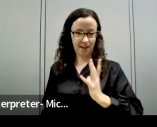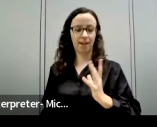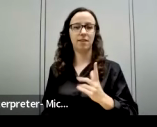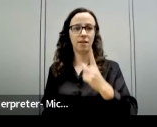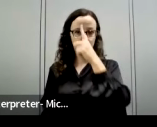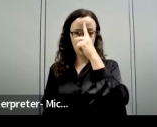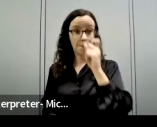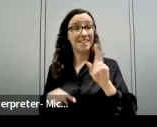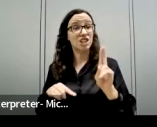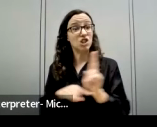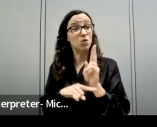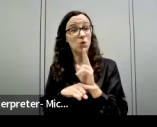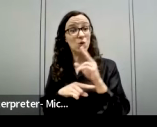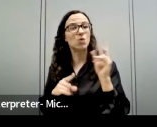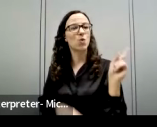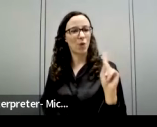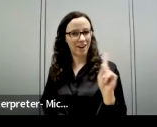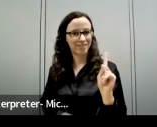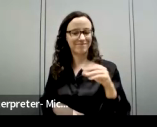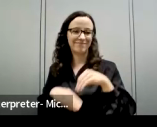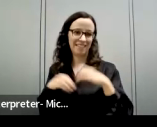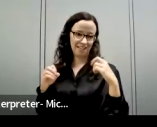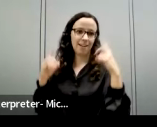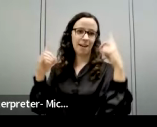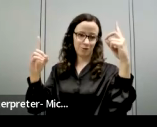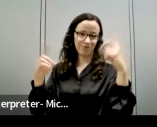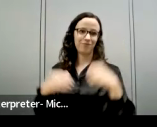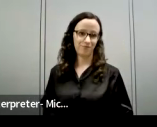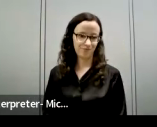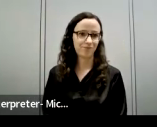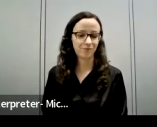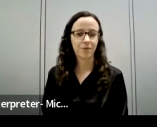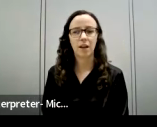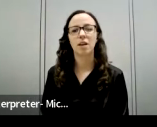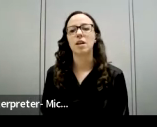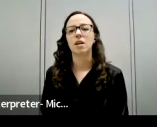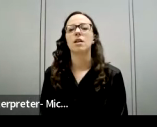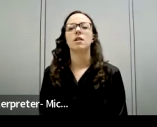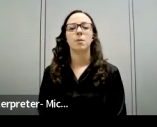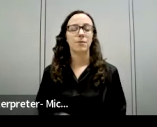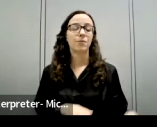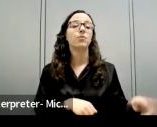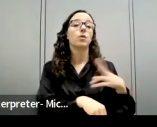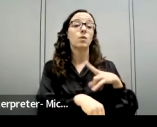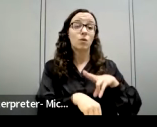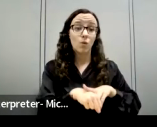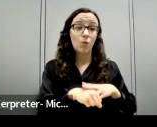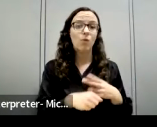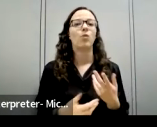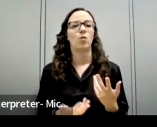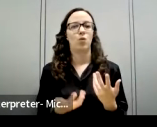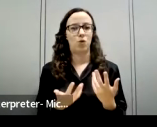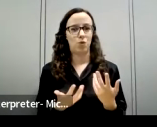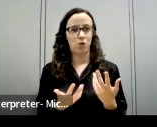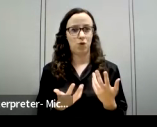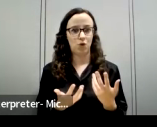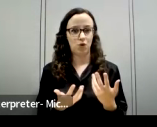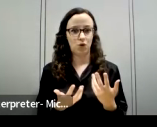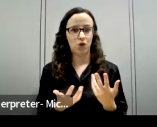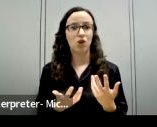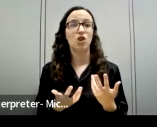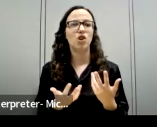the use of that is non-commercial, right? Of course, you want to make sure that it's a